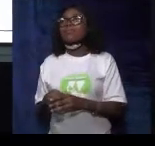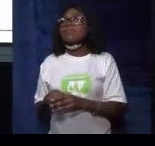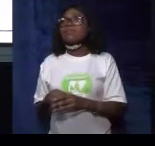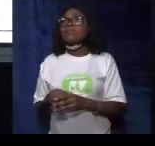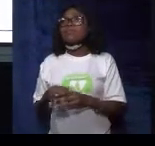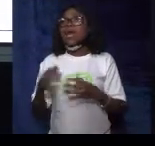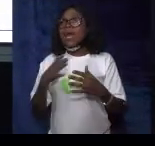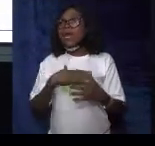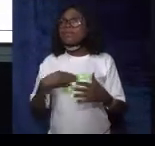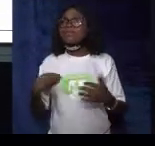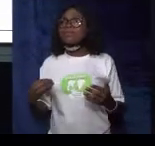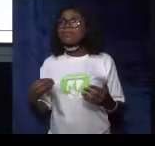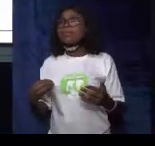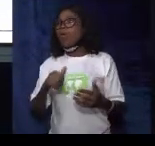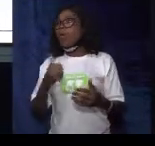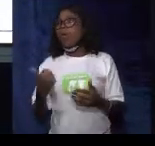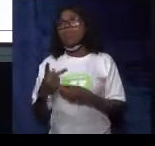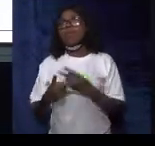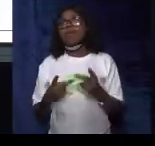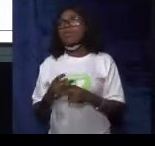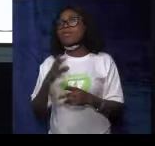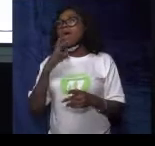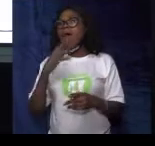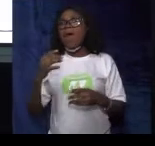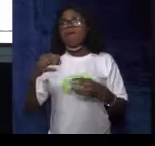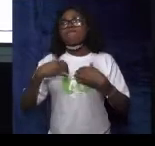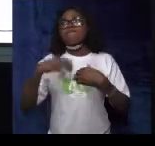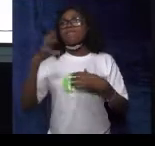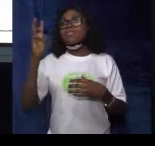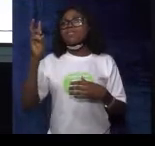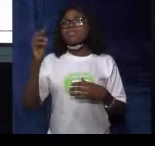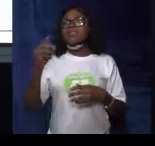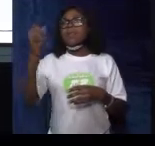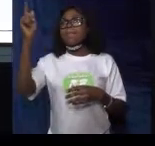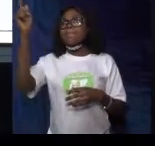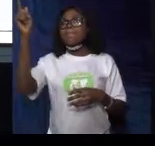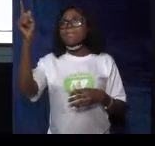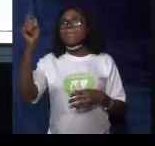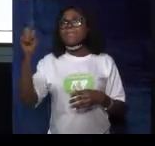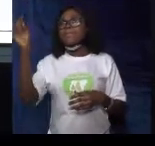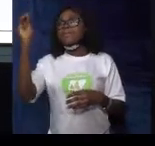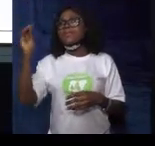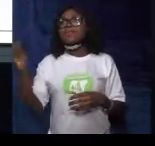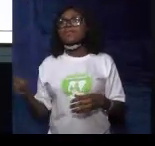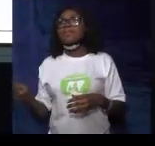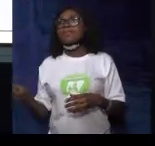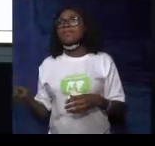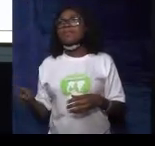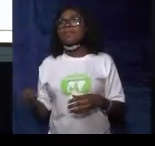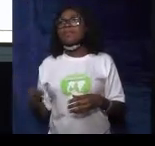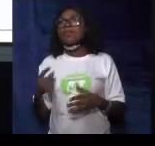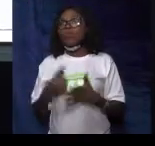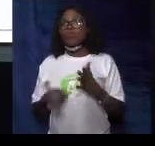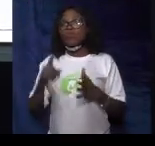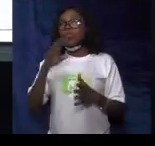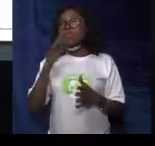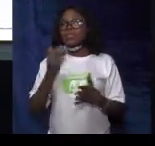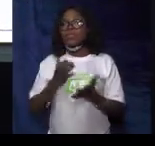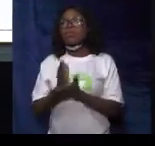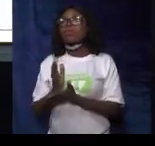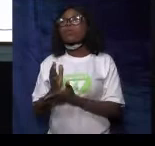D has 49%, and other types have 16%. Which one is the